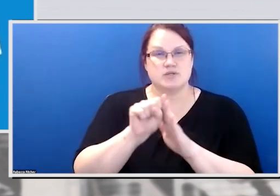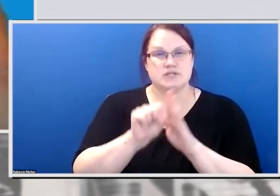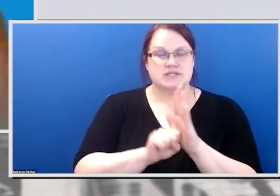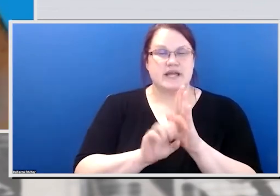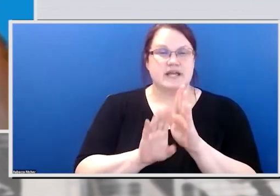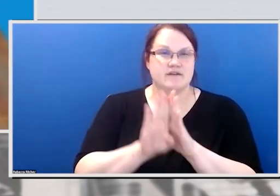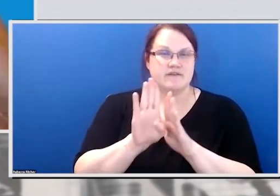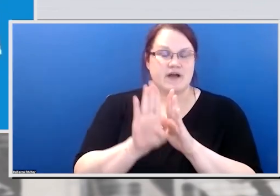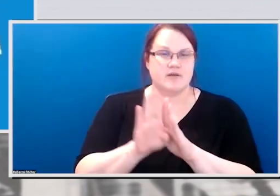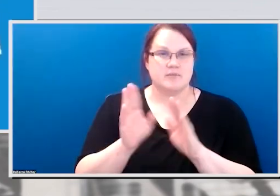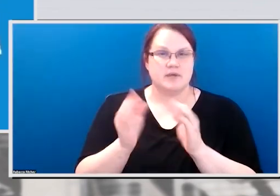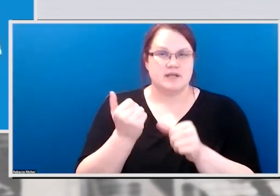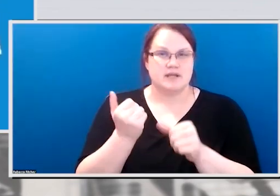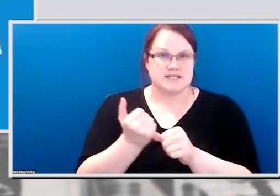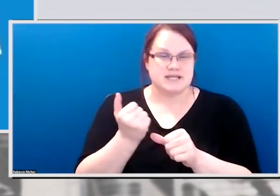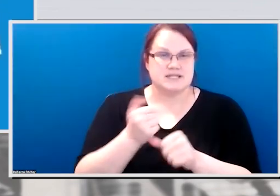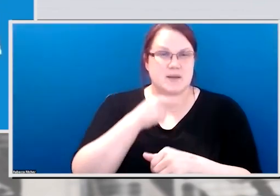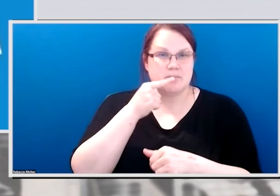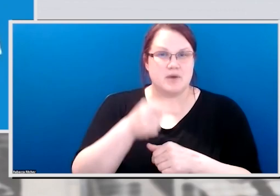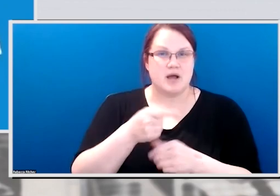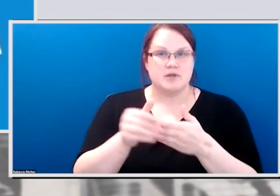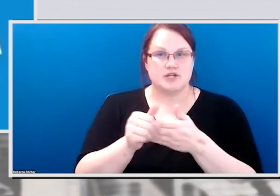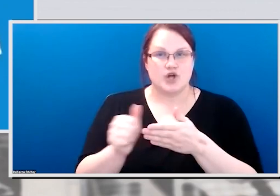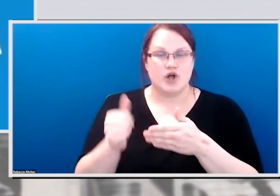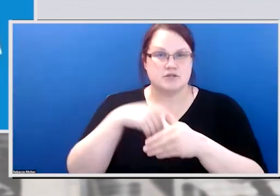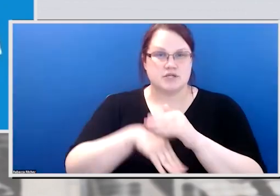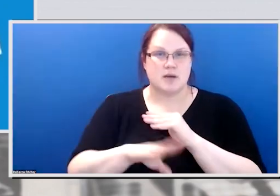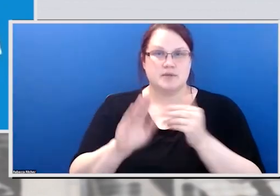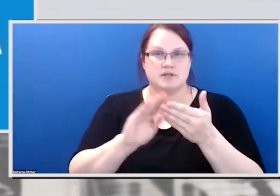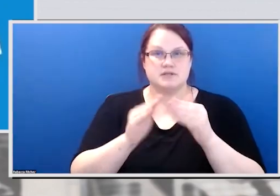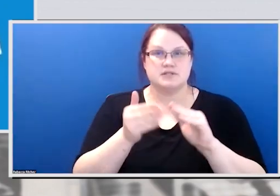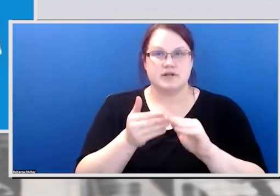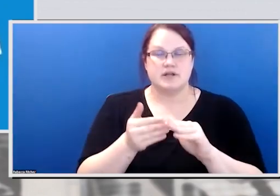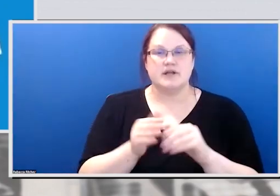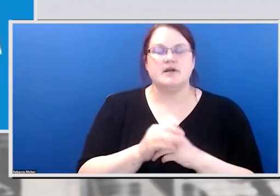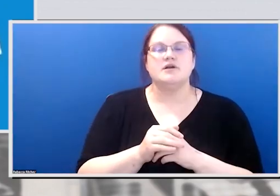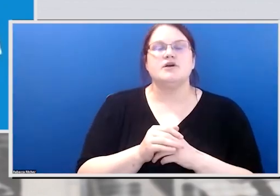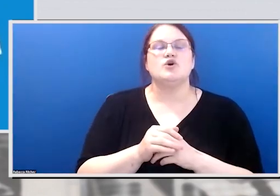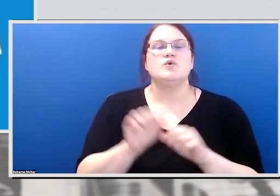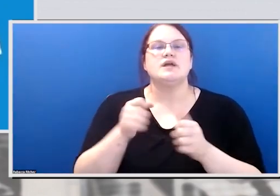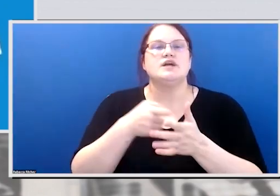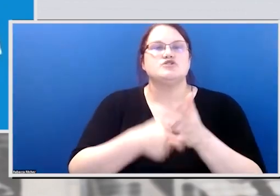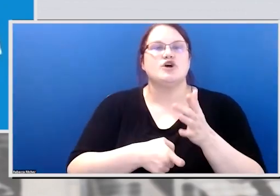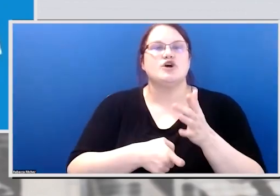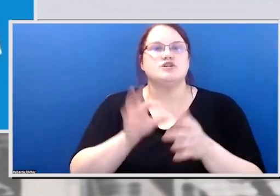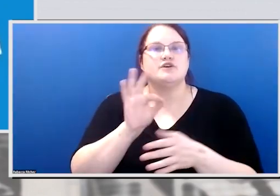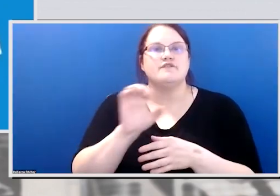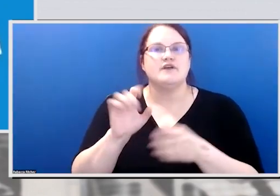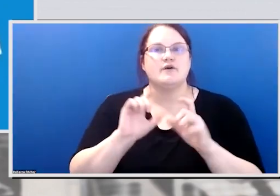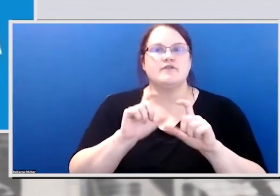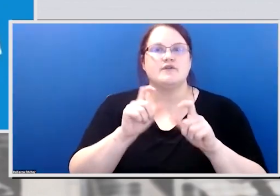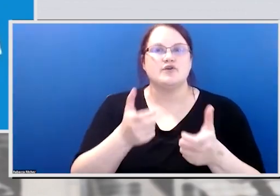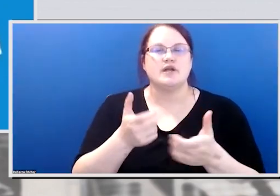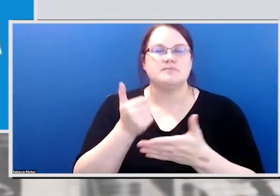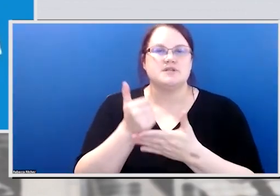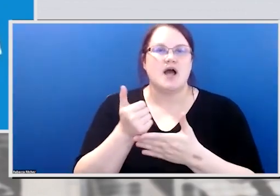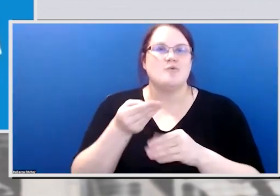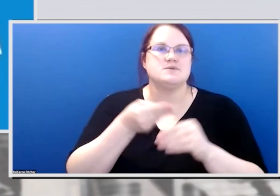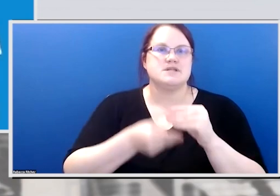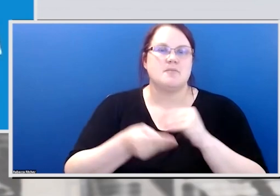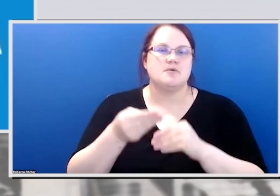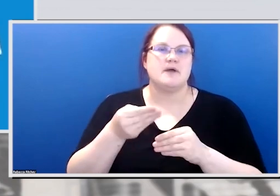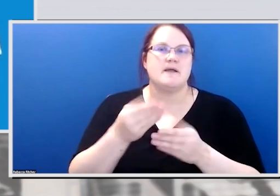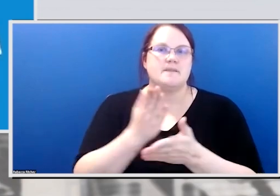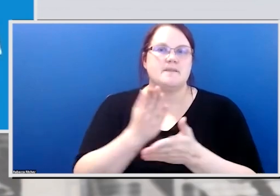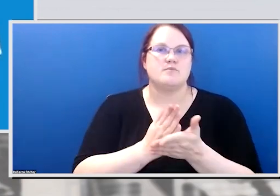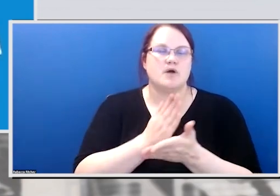capital project dollars, when coming to the city, flow through the URA. We're able to charge a fee on those grants that help supplement our admin budget. So we're able to